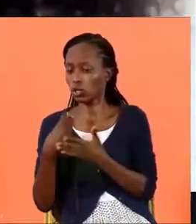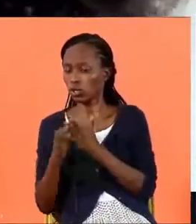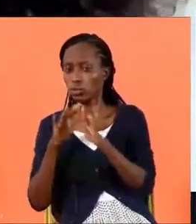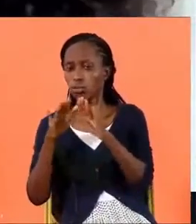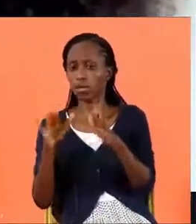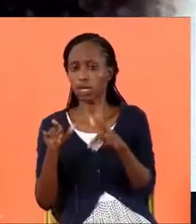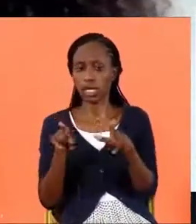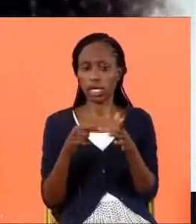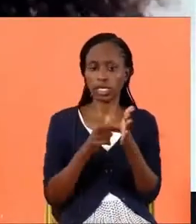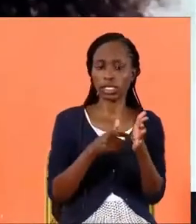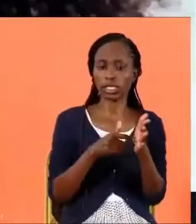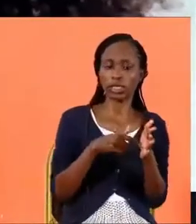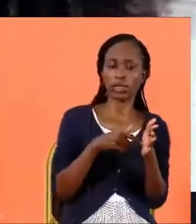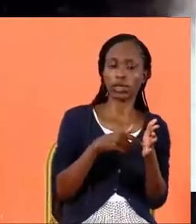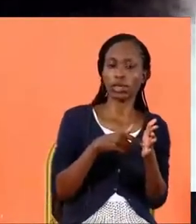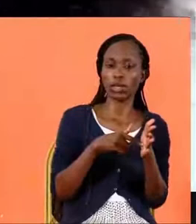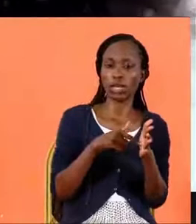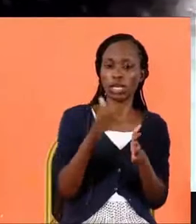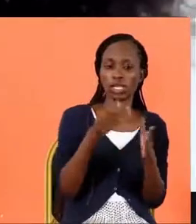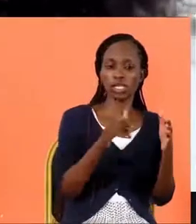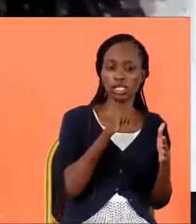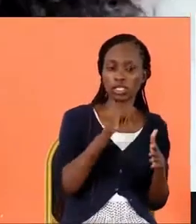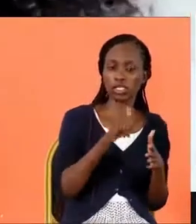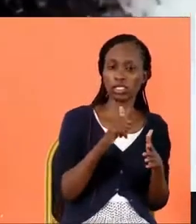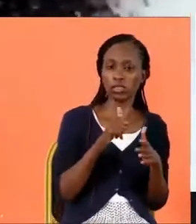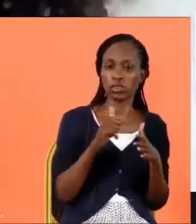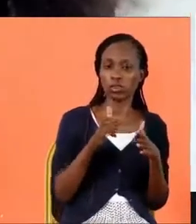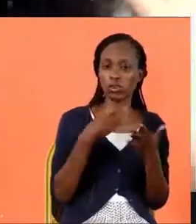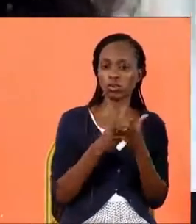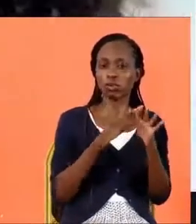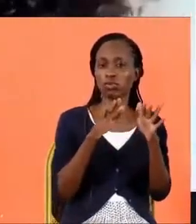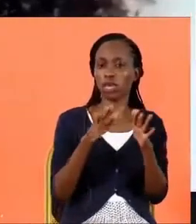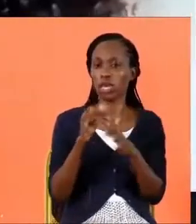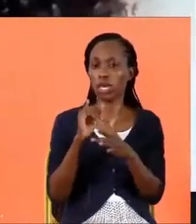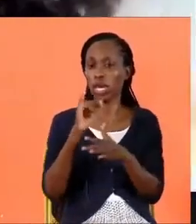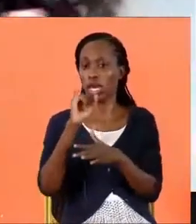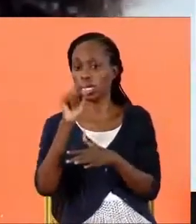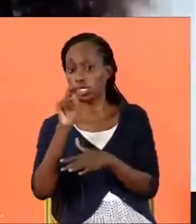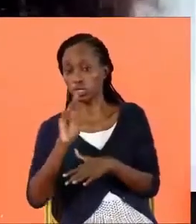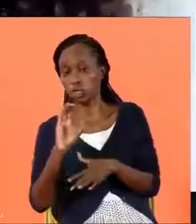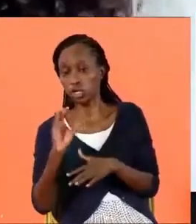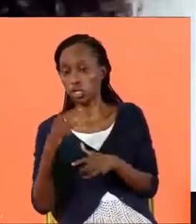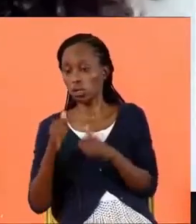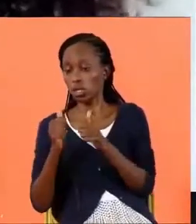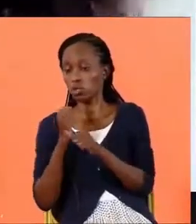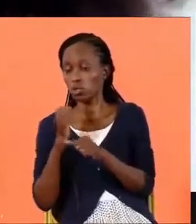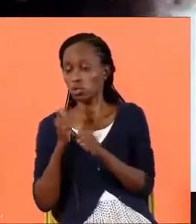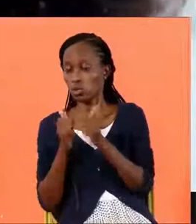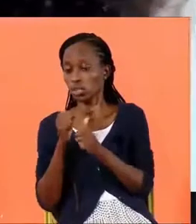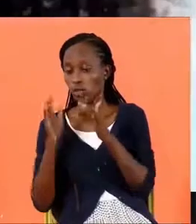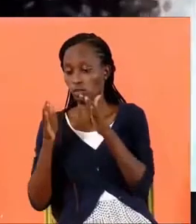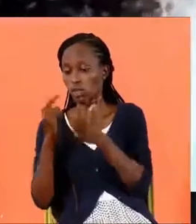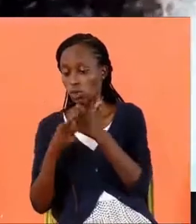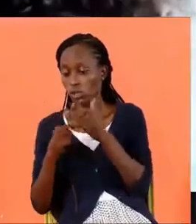example, Femnet's primary focus area is not illicit financial flows, although, for example, ITUC, which works on labor-related issues, their